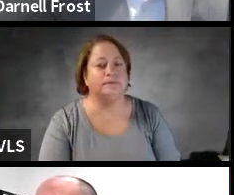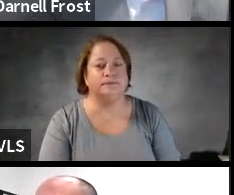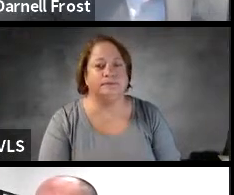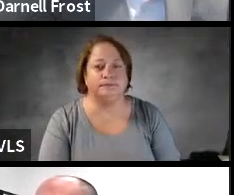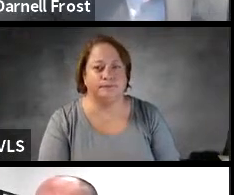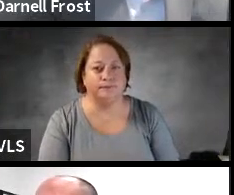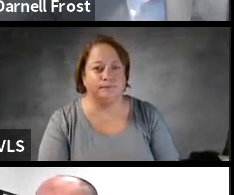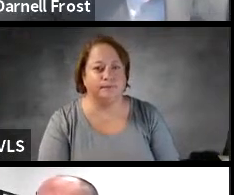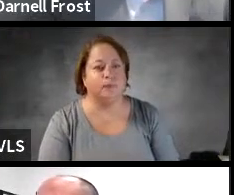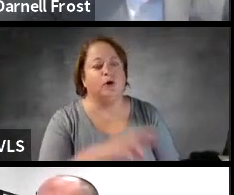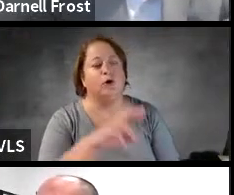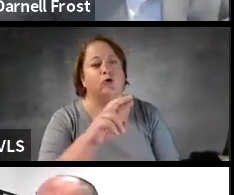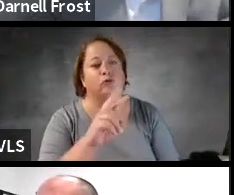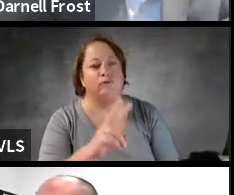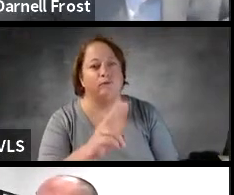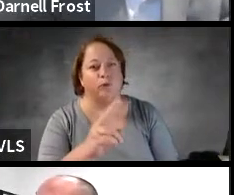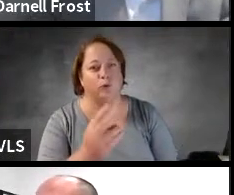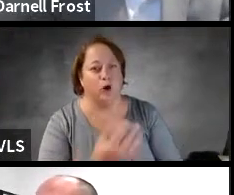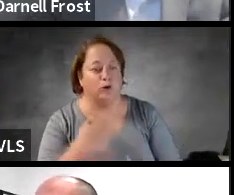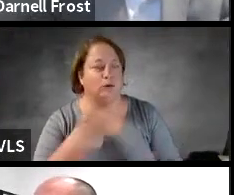Riverview Gardens. I'm present.